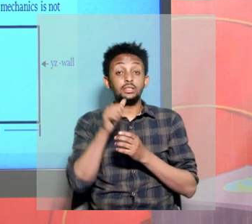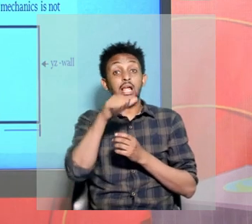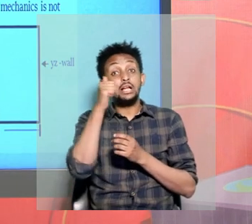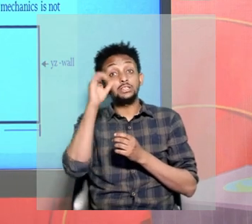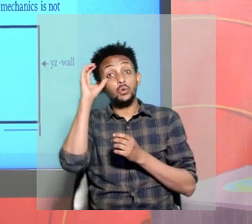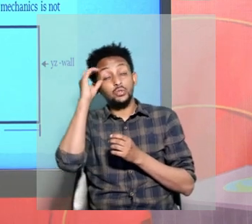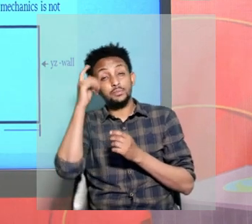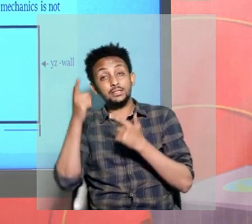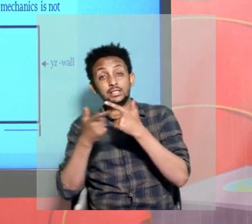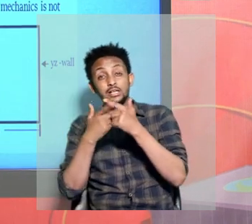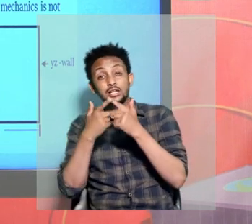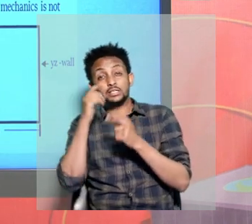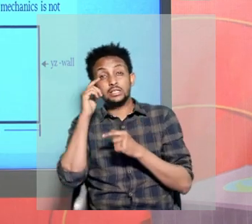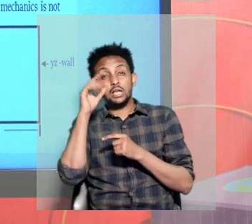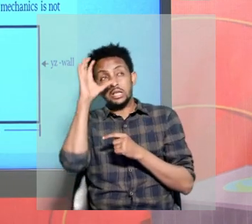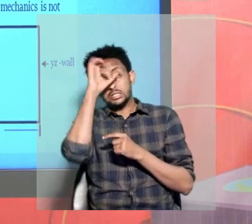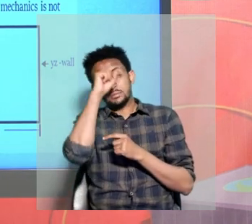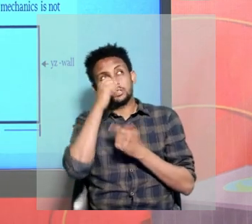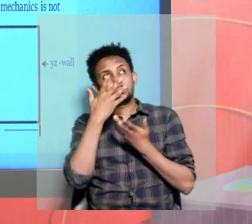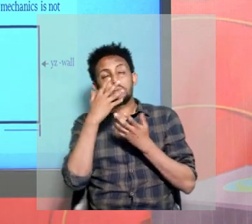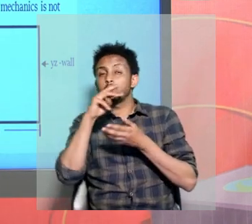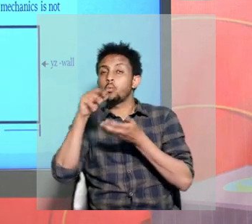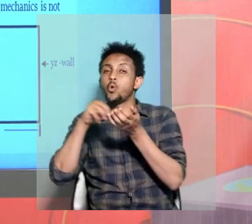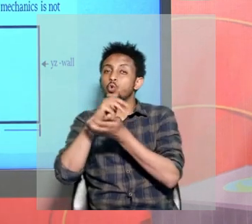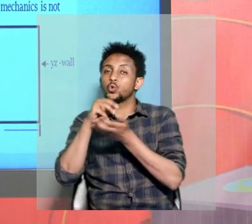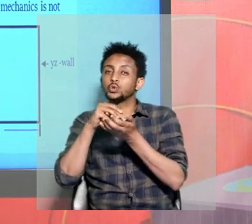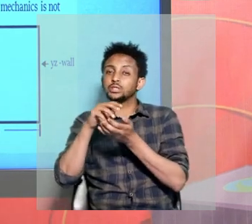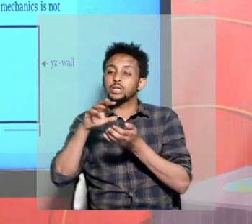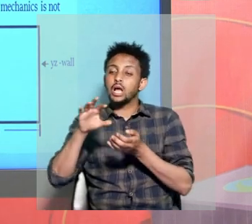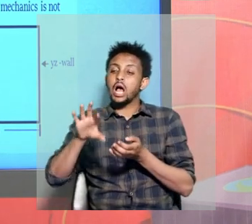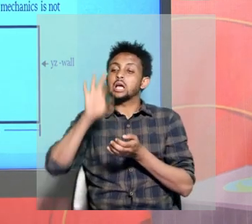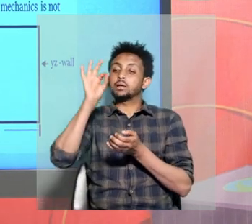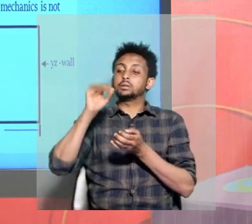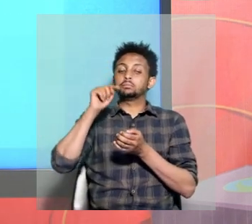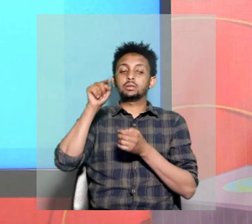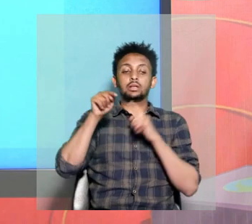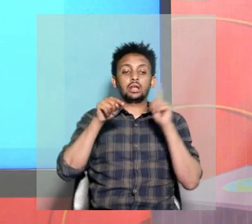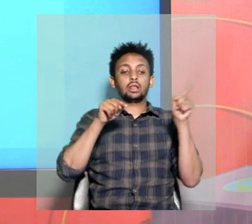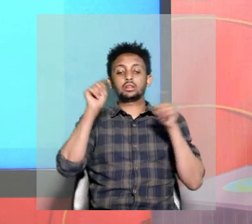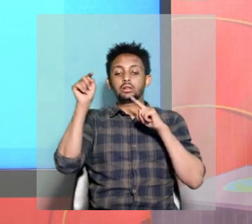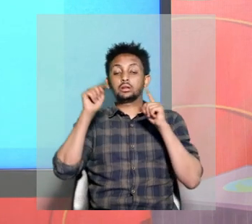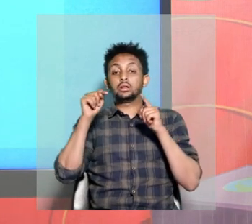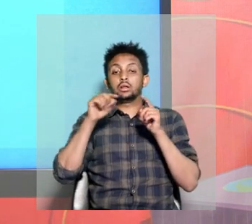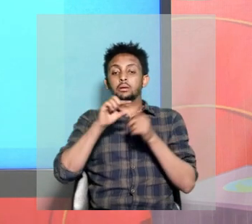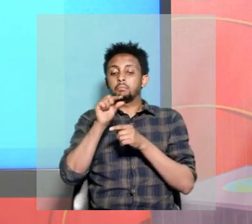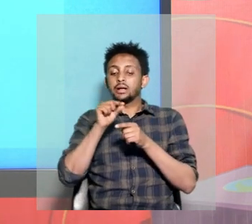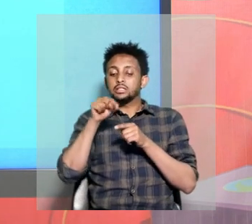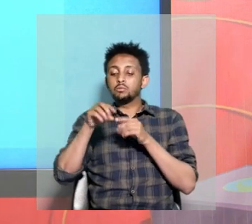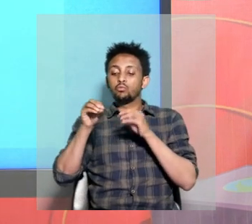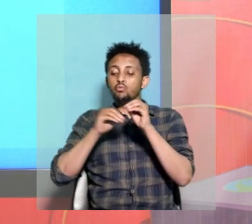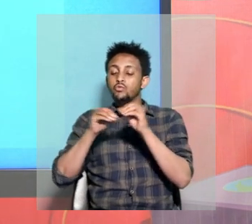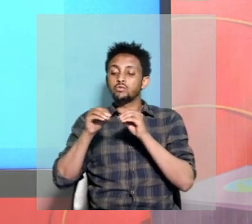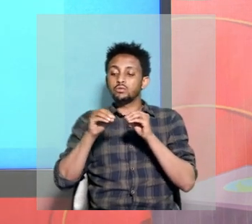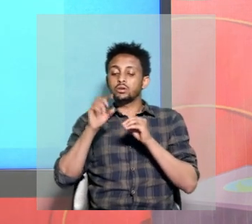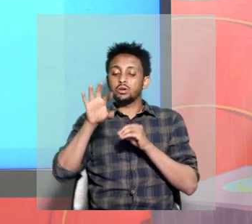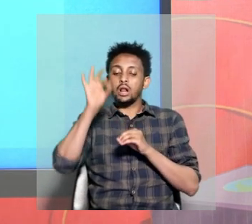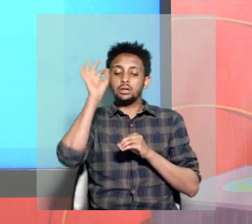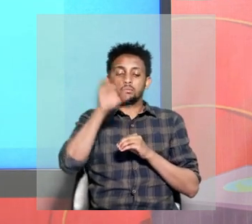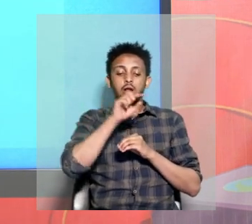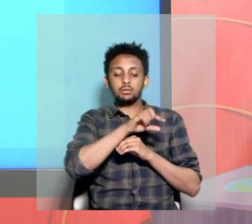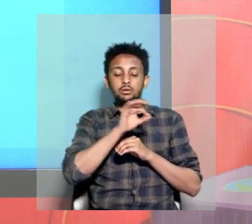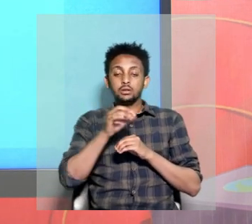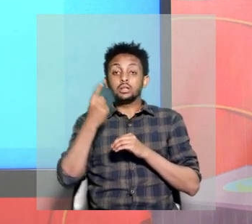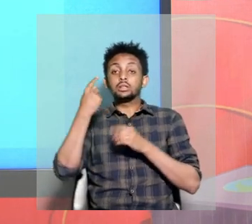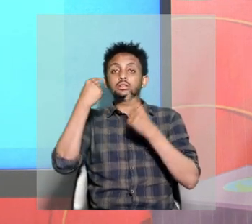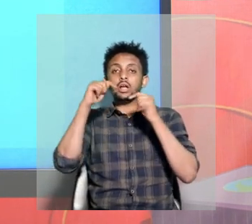other concept or the second assumption is, as the molecules are randomly moving here and there, as the particles are moving randomly here and there, they